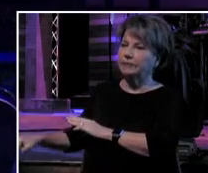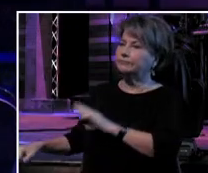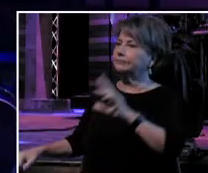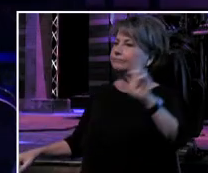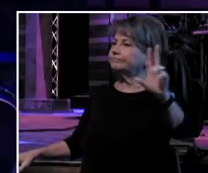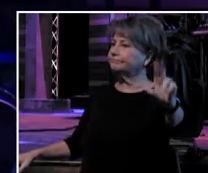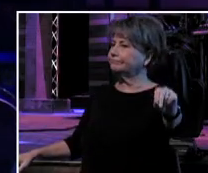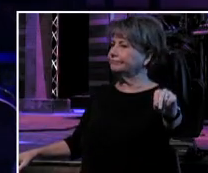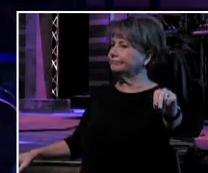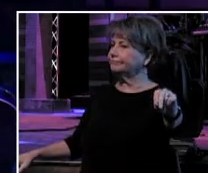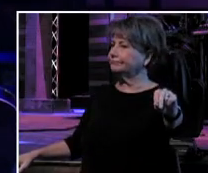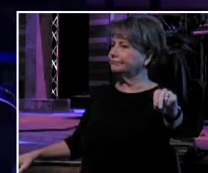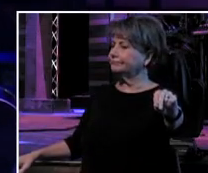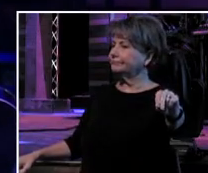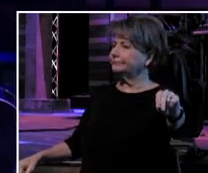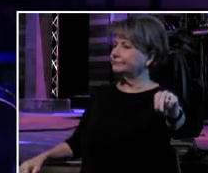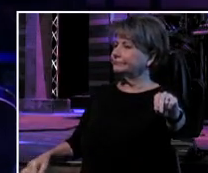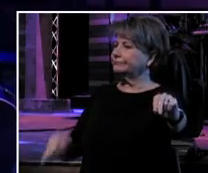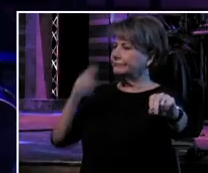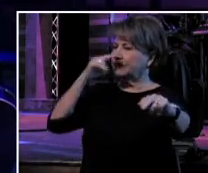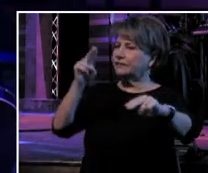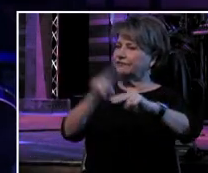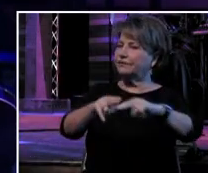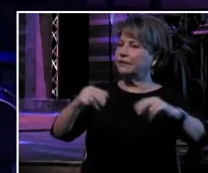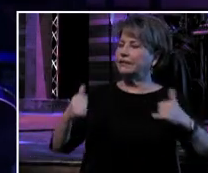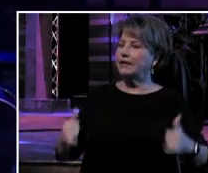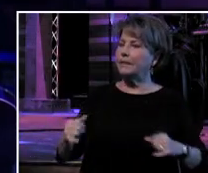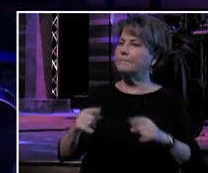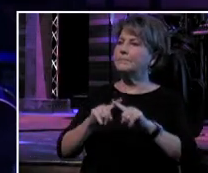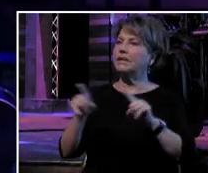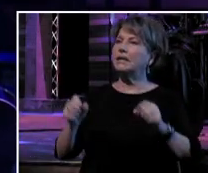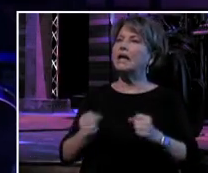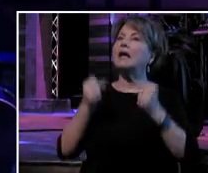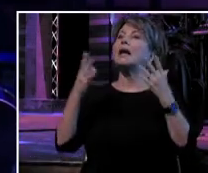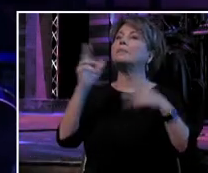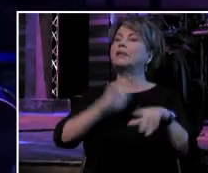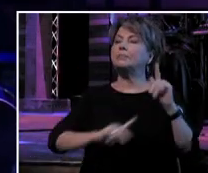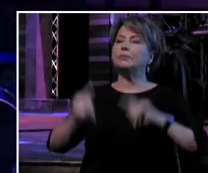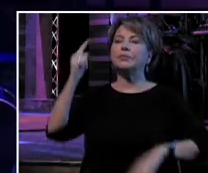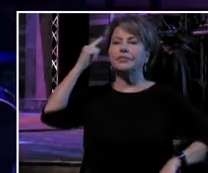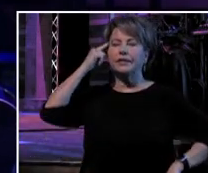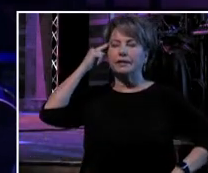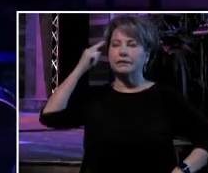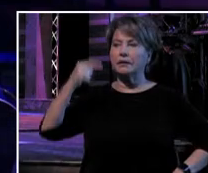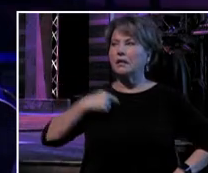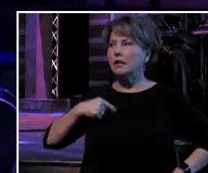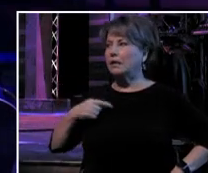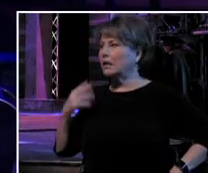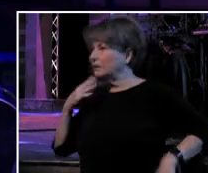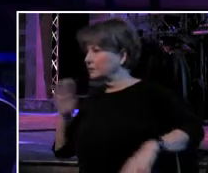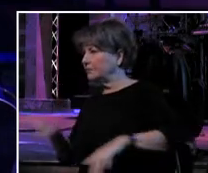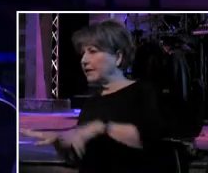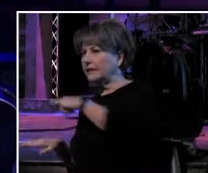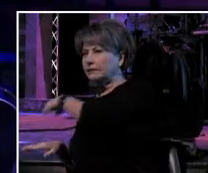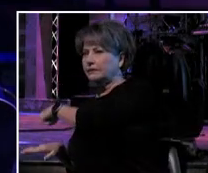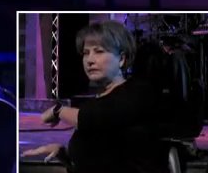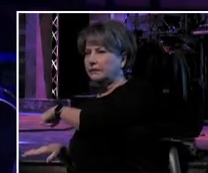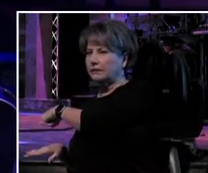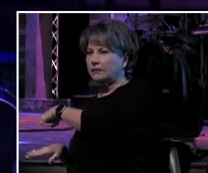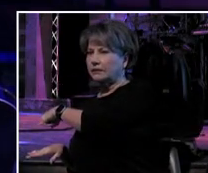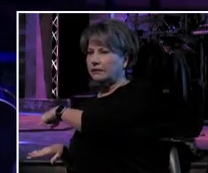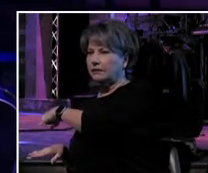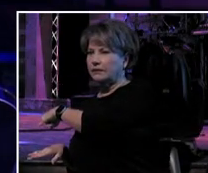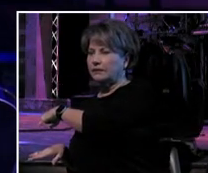it's laughable to talk about it, isn't it? How many of us have actually thought it? We look back. Thank you for raising your hands.